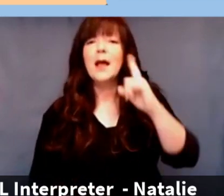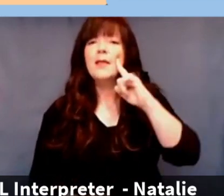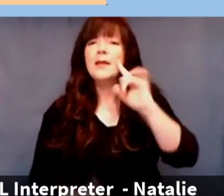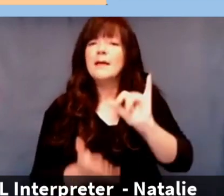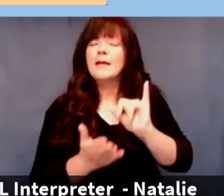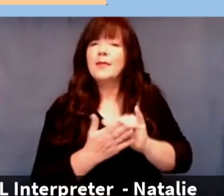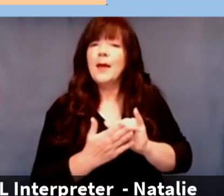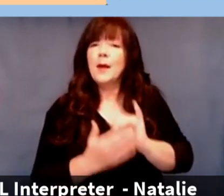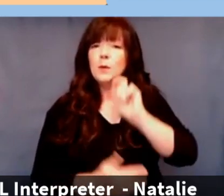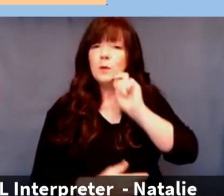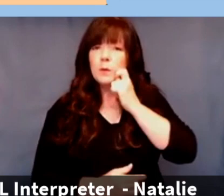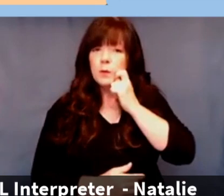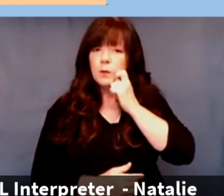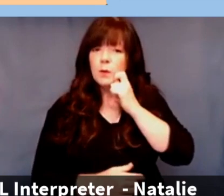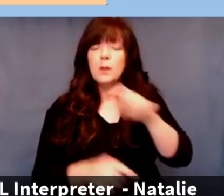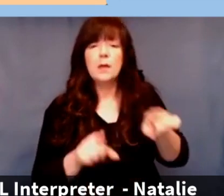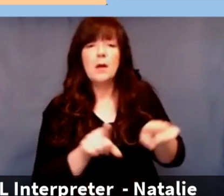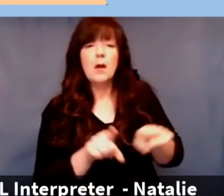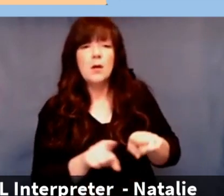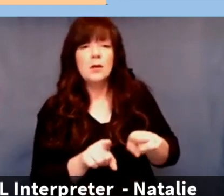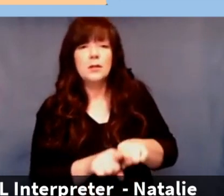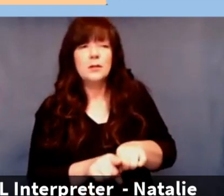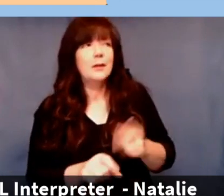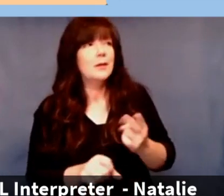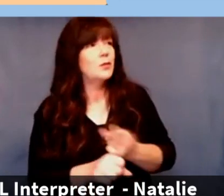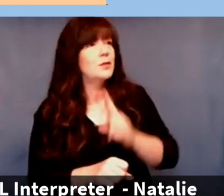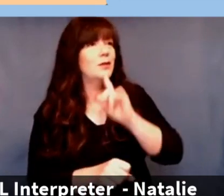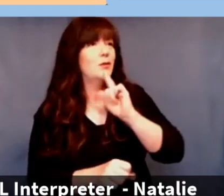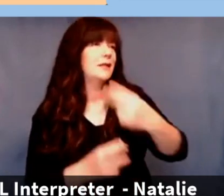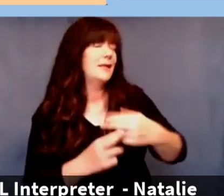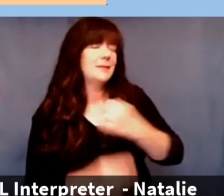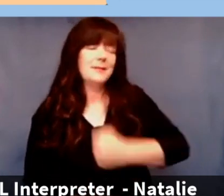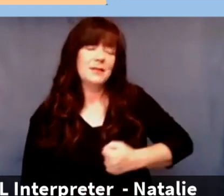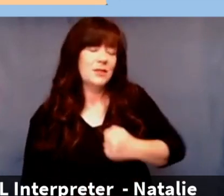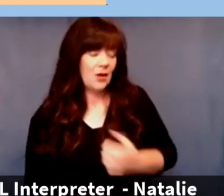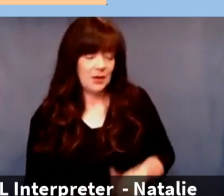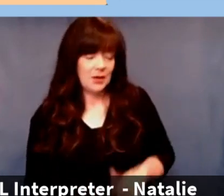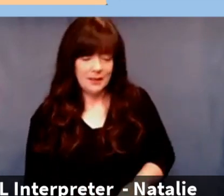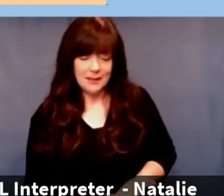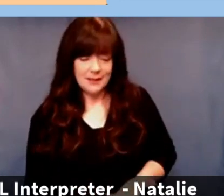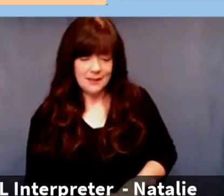cool. And the, I'm using real names, sorry guys.